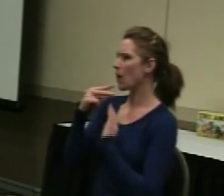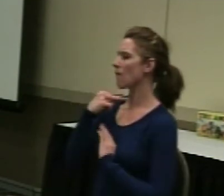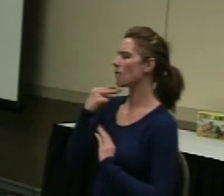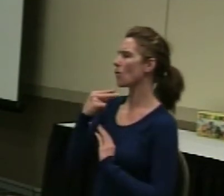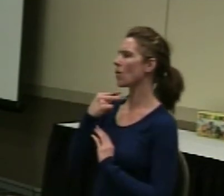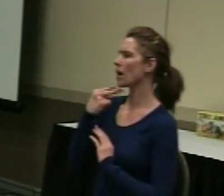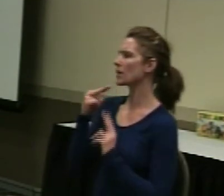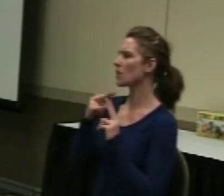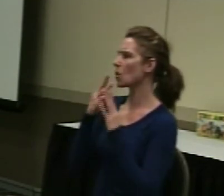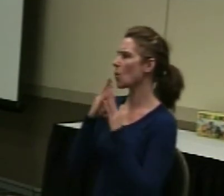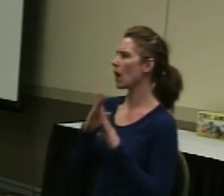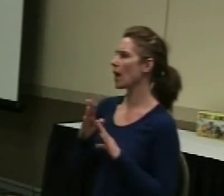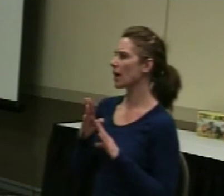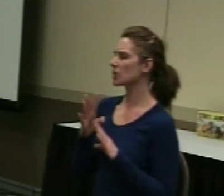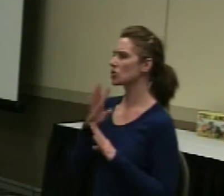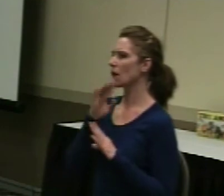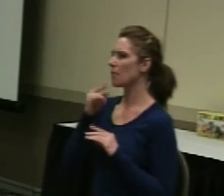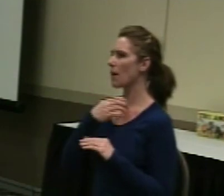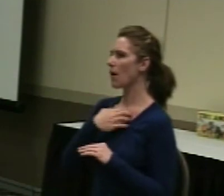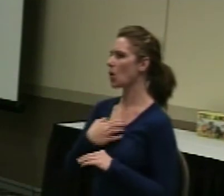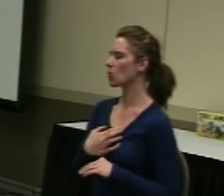huh?